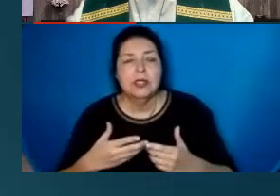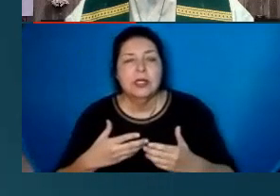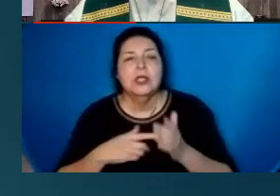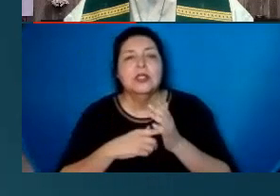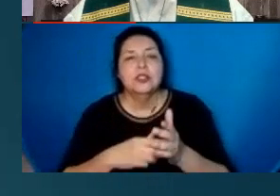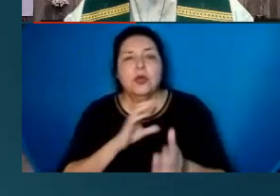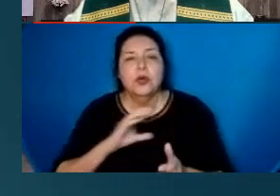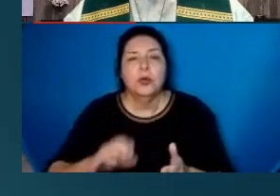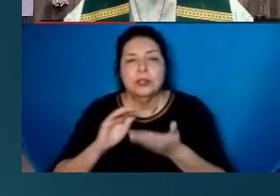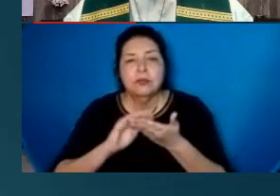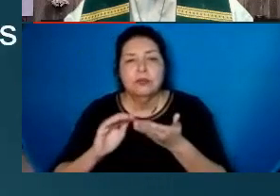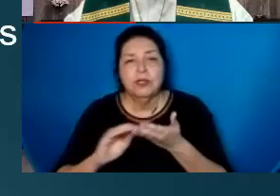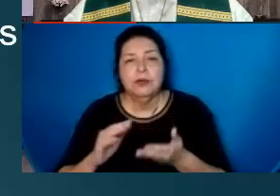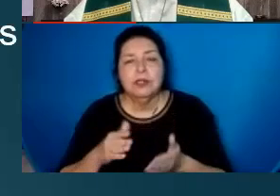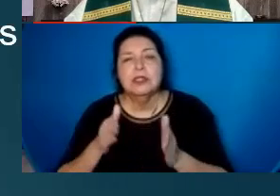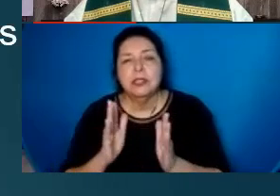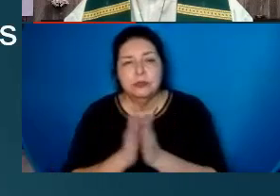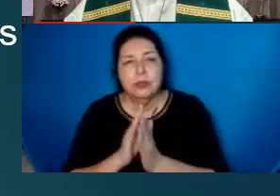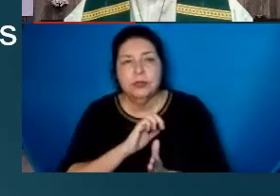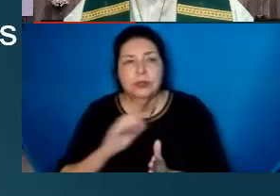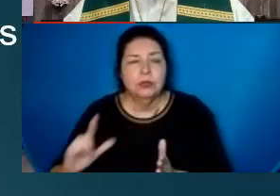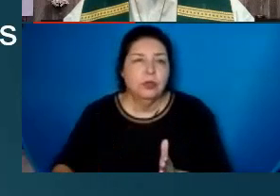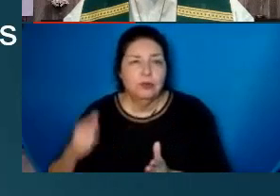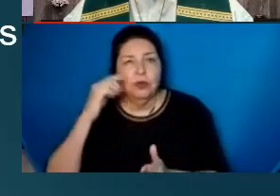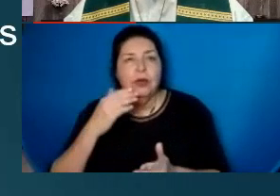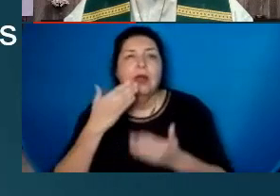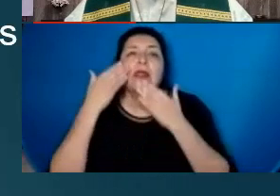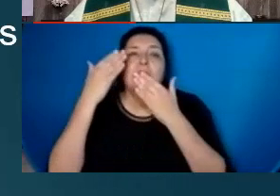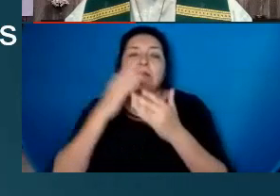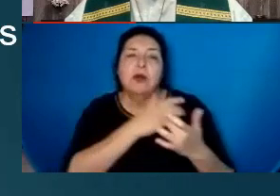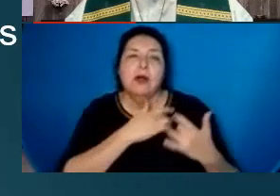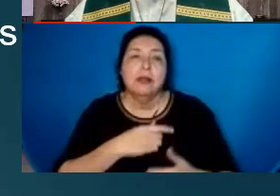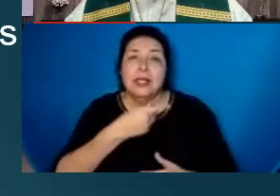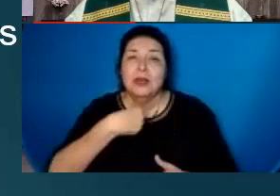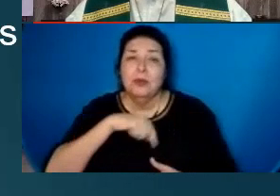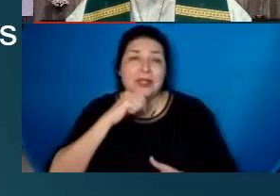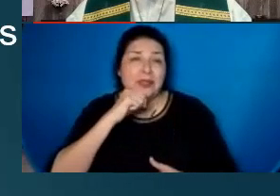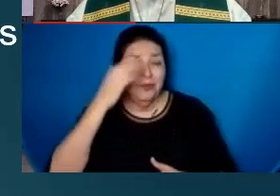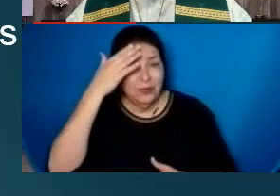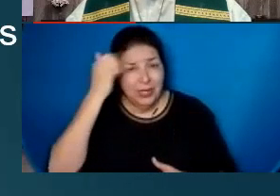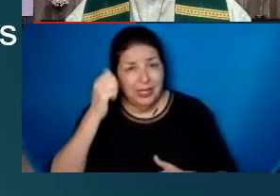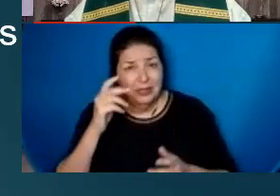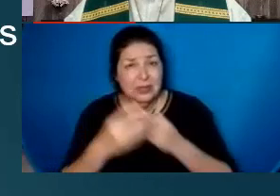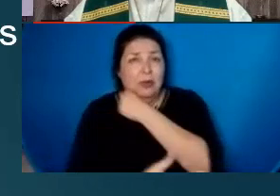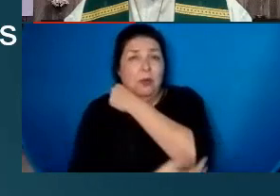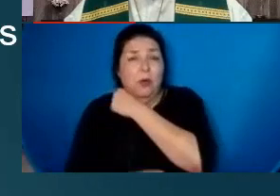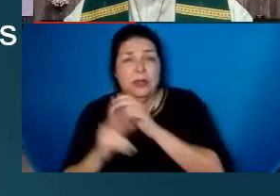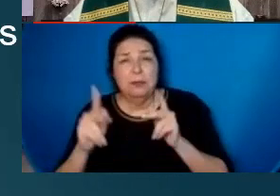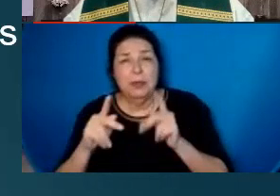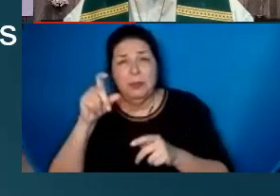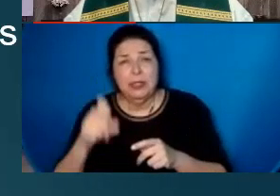us pray to the Lord. For thankful hearts that we may not forget the poor and those in need,